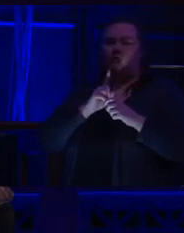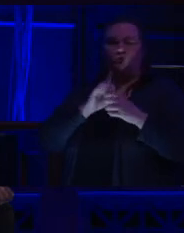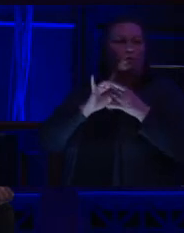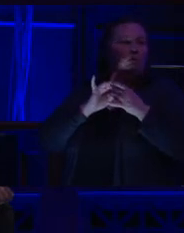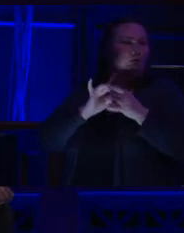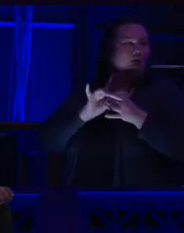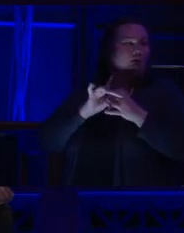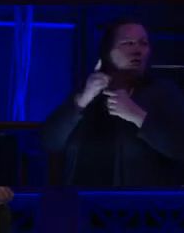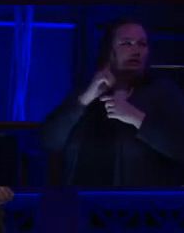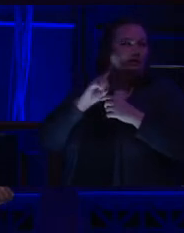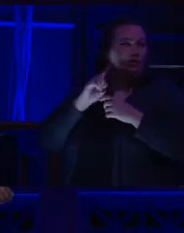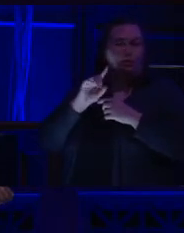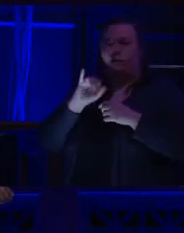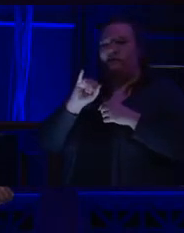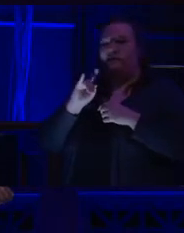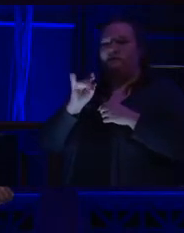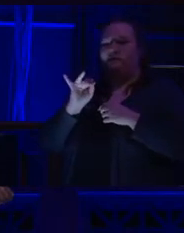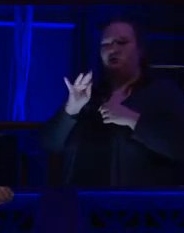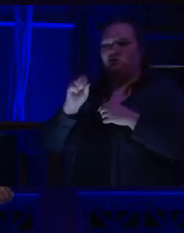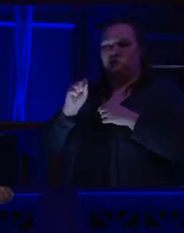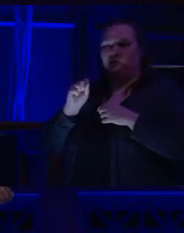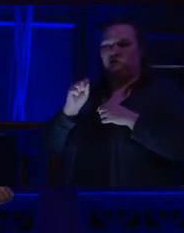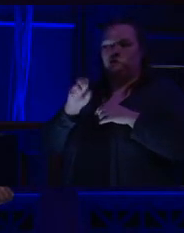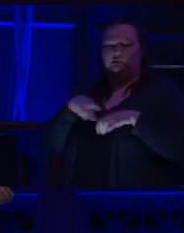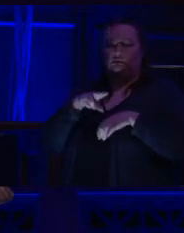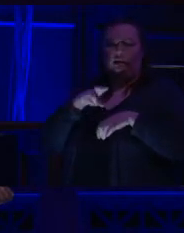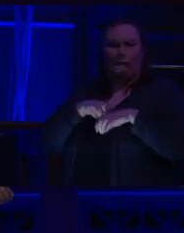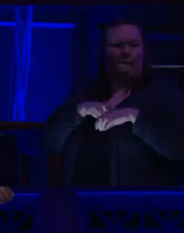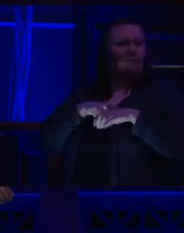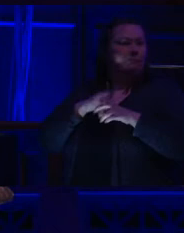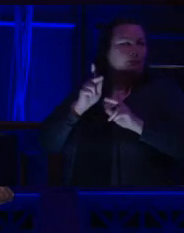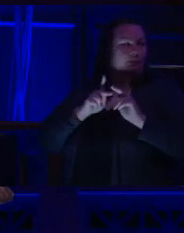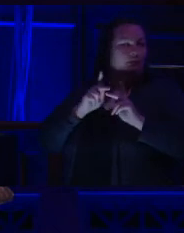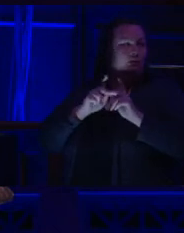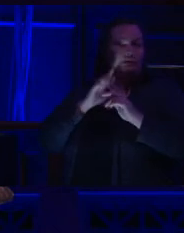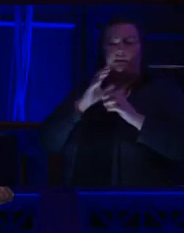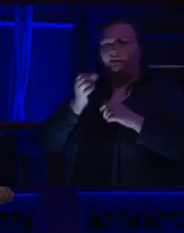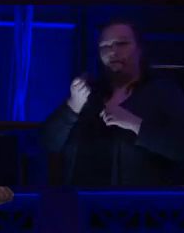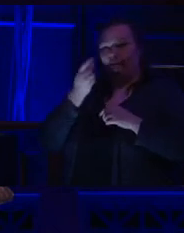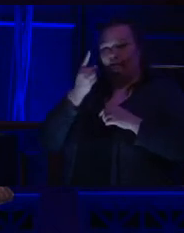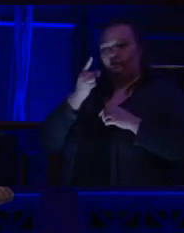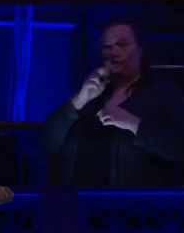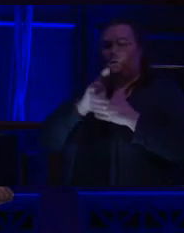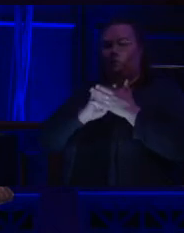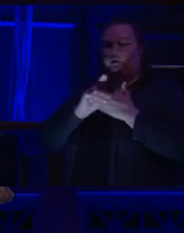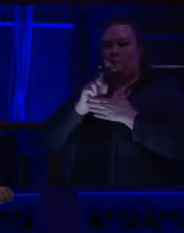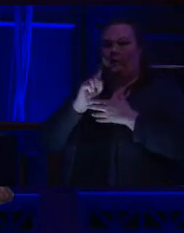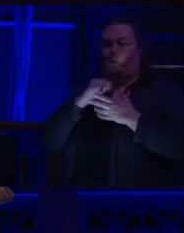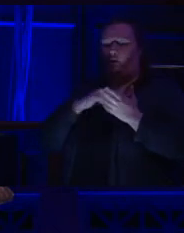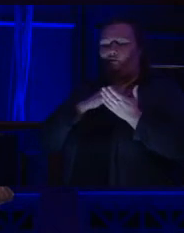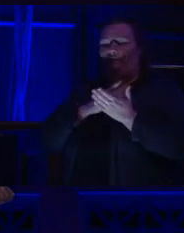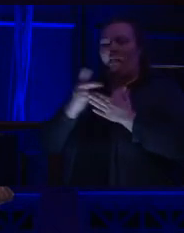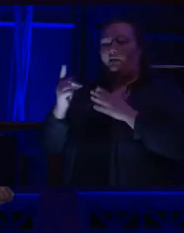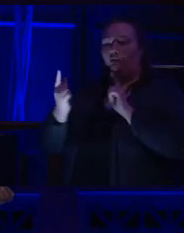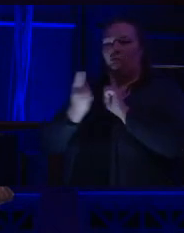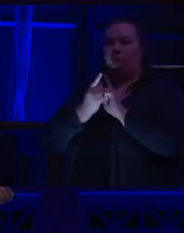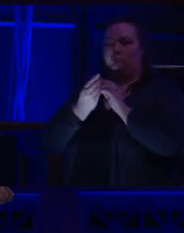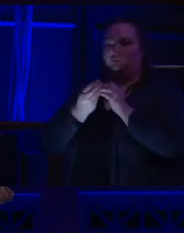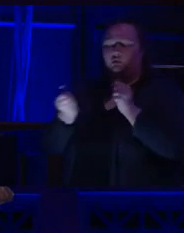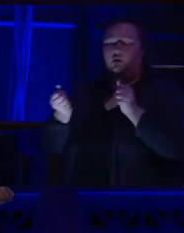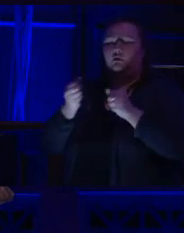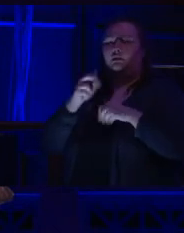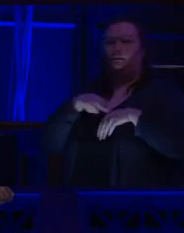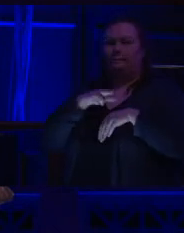reconciliation for Indigenous groups in Canada, acknowledging university's role in failing to confront the history of